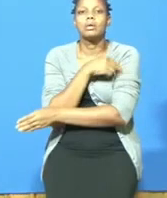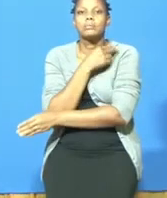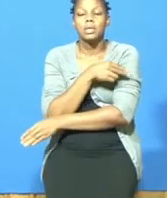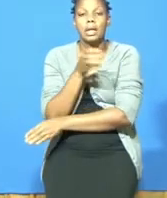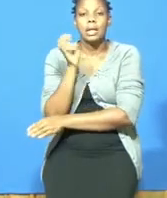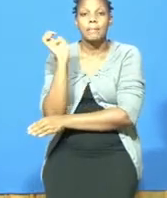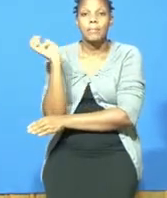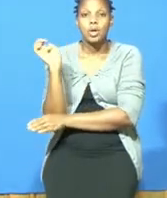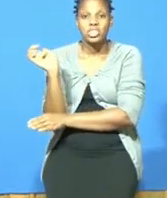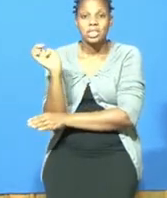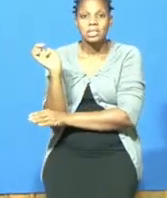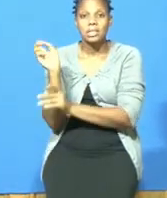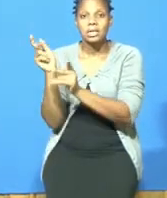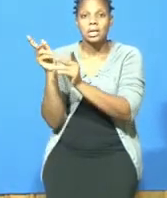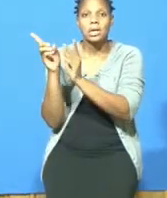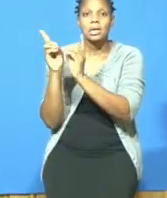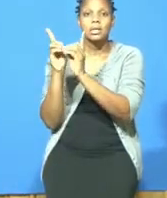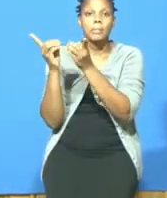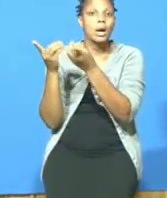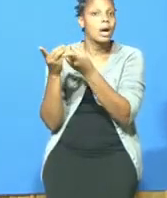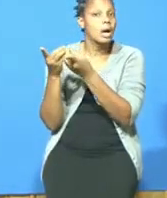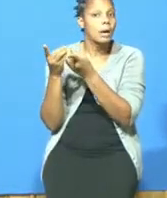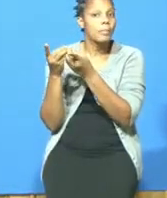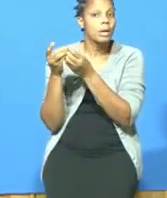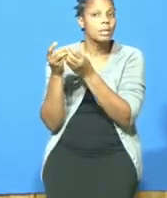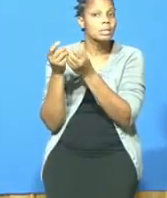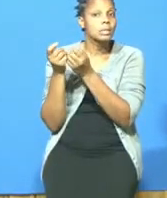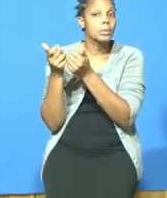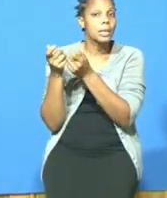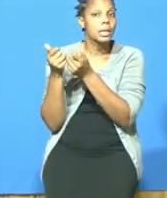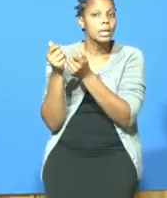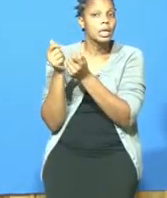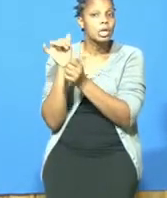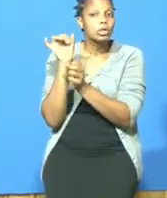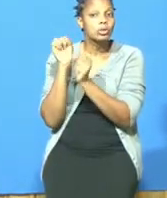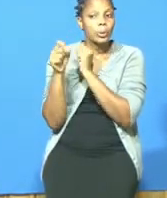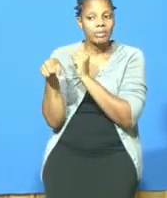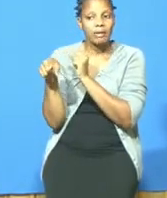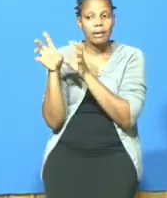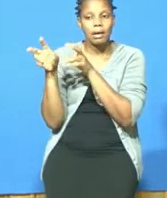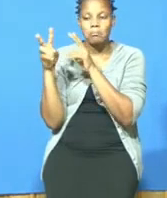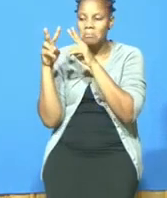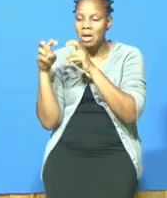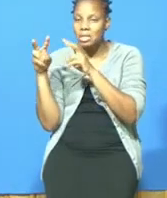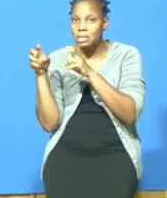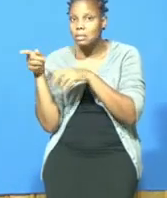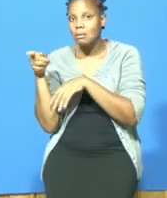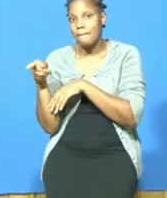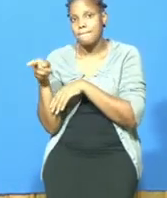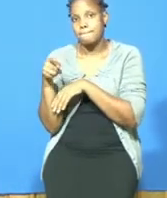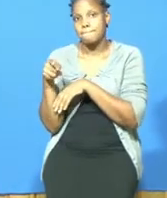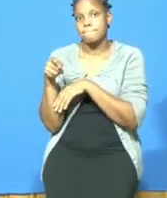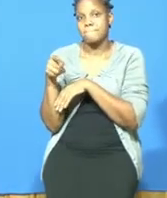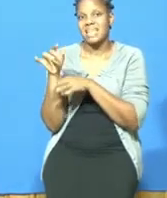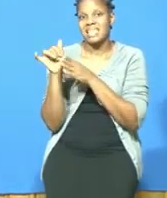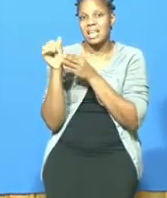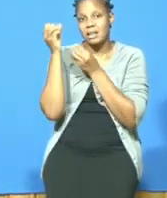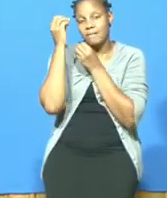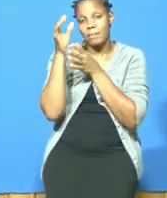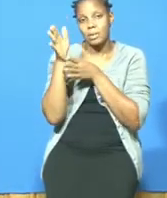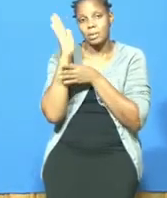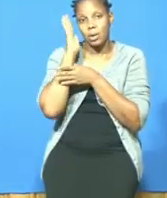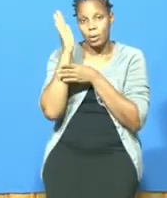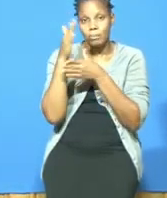emergency department immediately, where they can be appropriately assessed. This information that I'm going